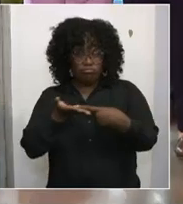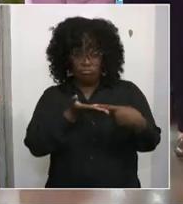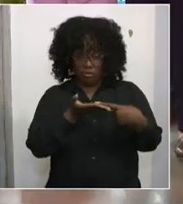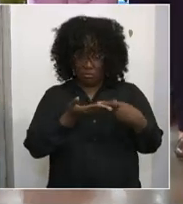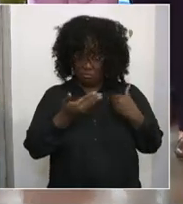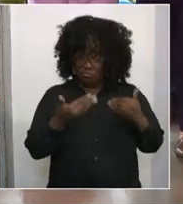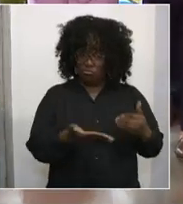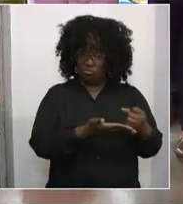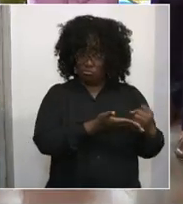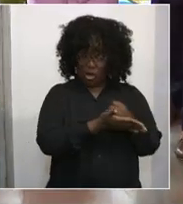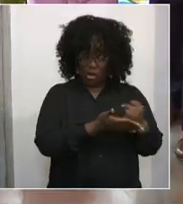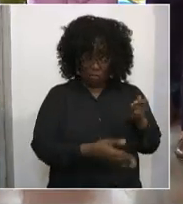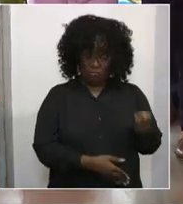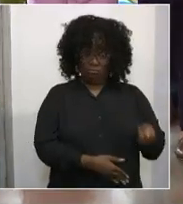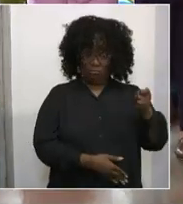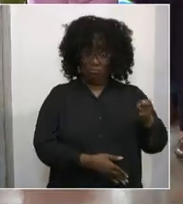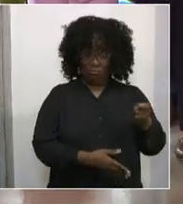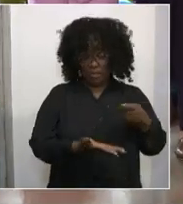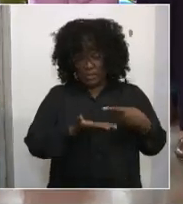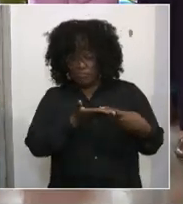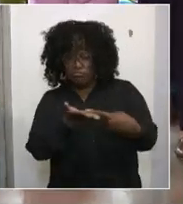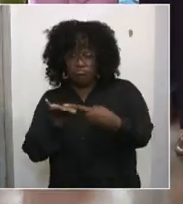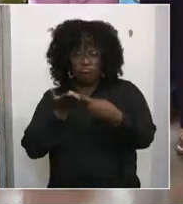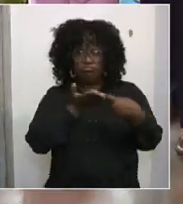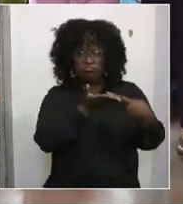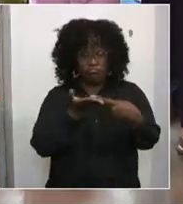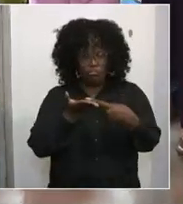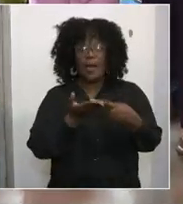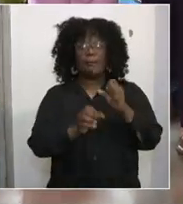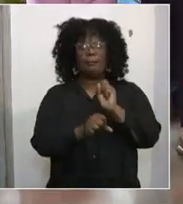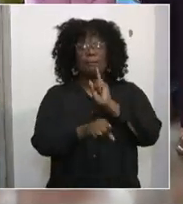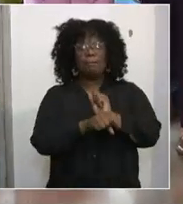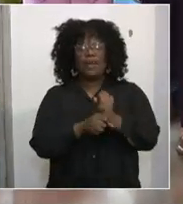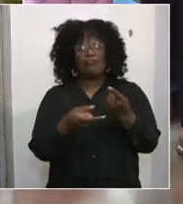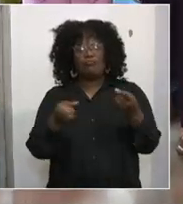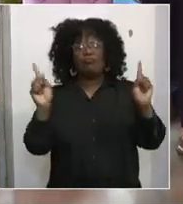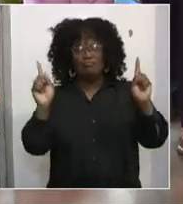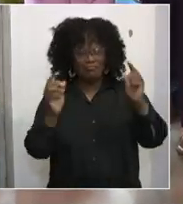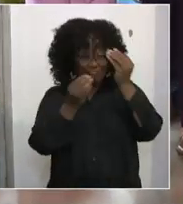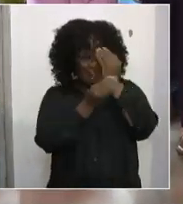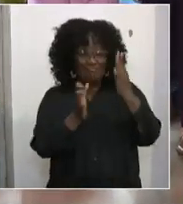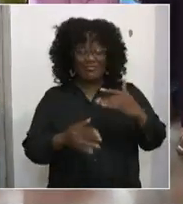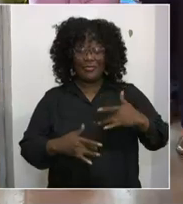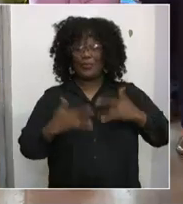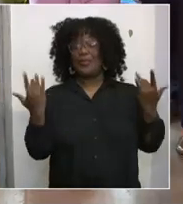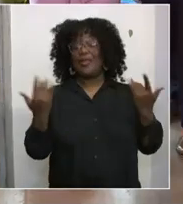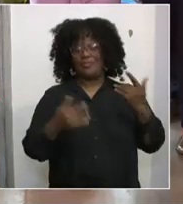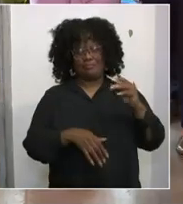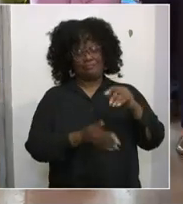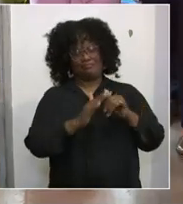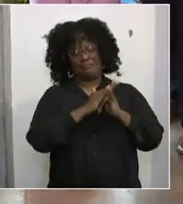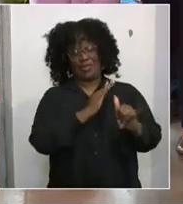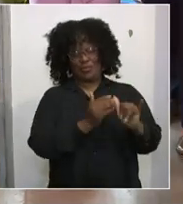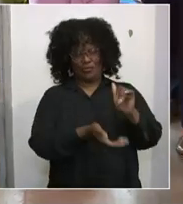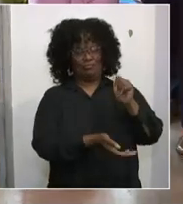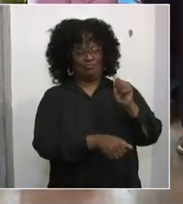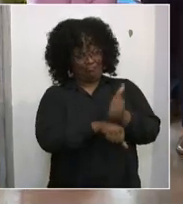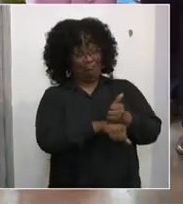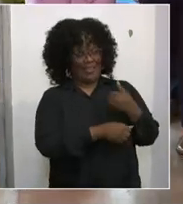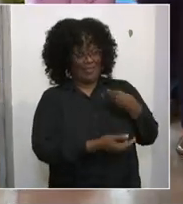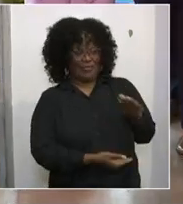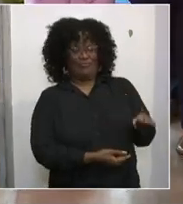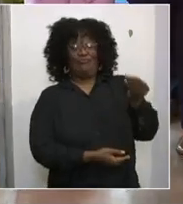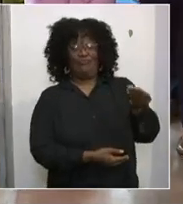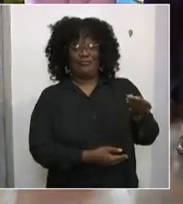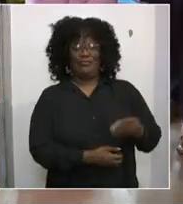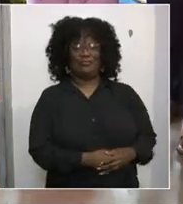for Metro, but more importantly for our riding public. That the mystery about how to pay is